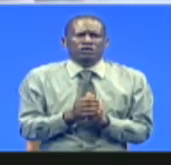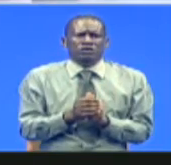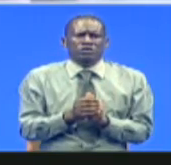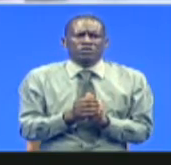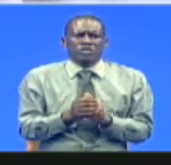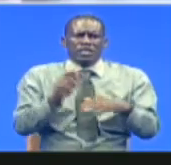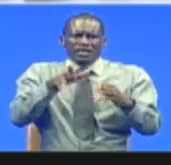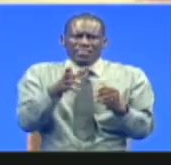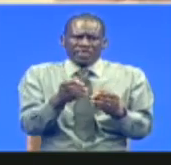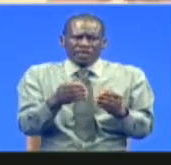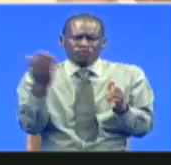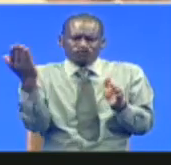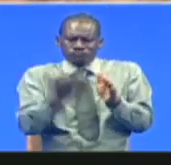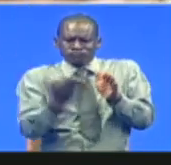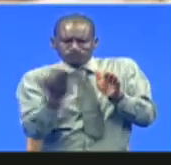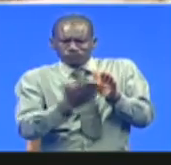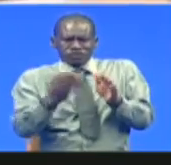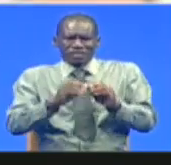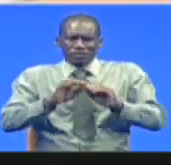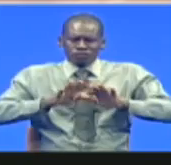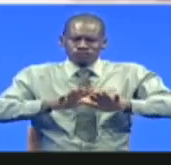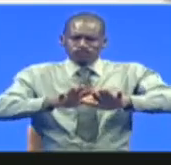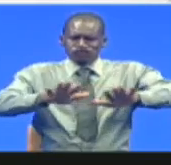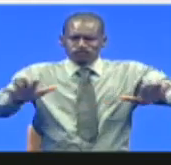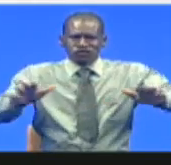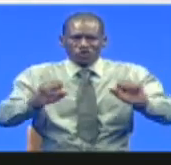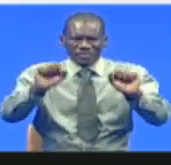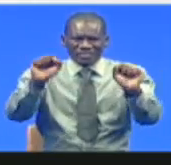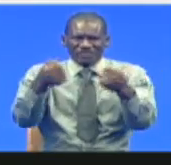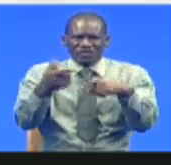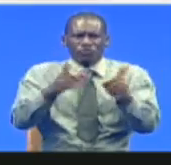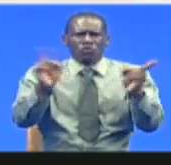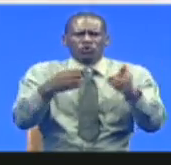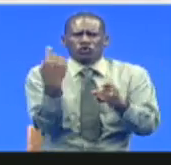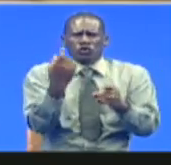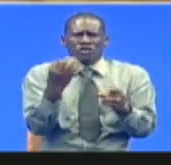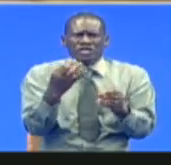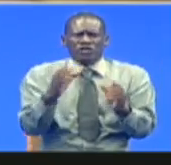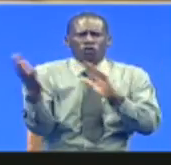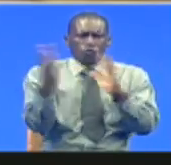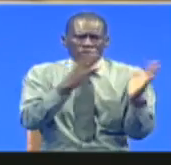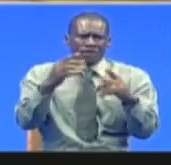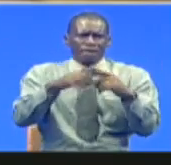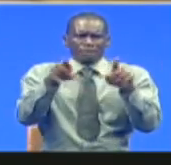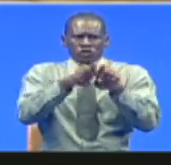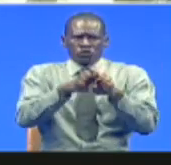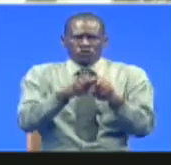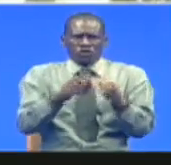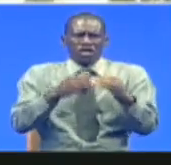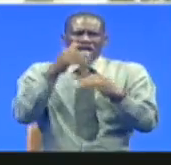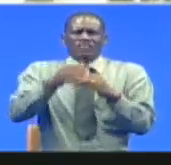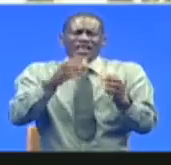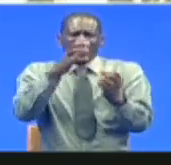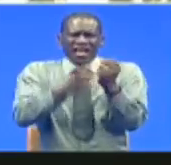In their sliced chips, they are scattered under the cover of safety from not only the elements of the weather, but also post-harvest